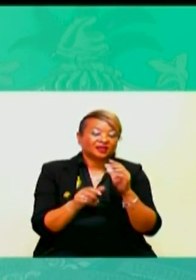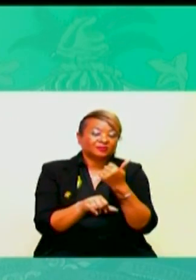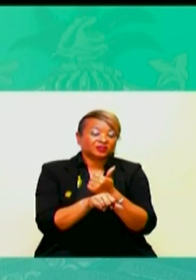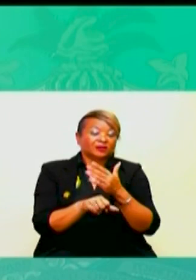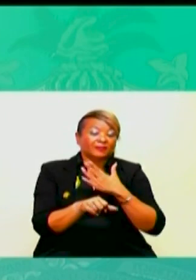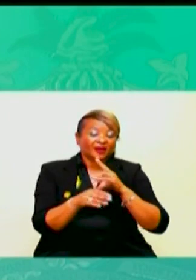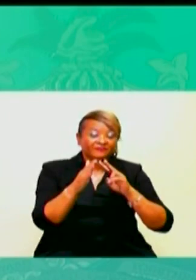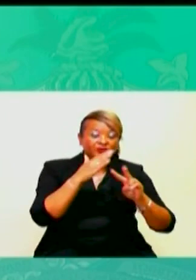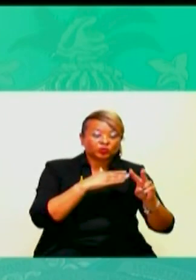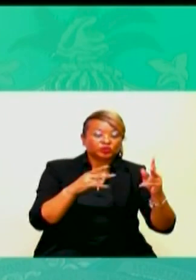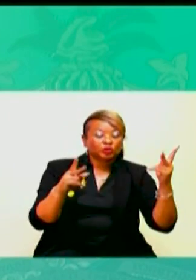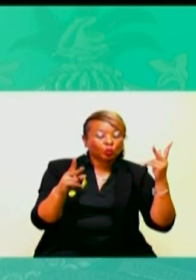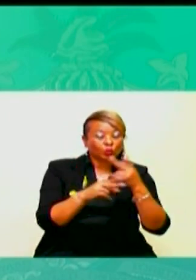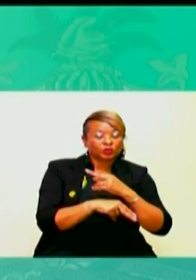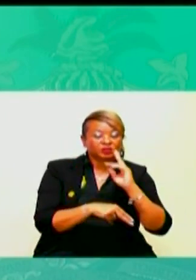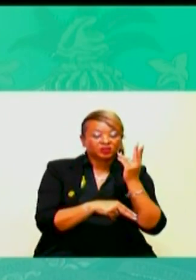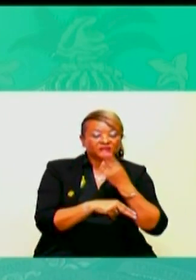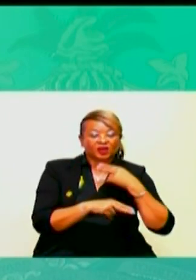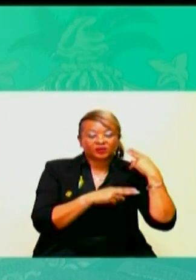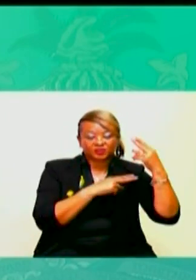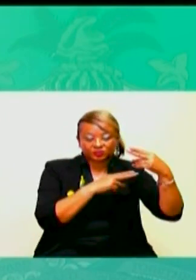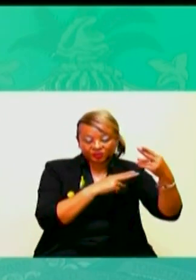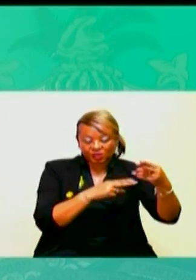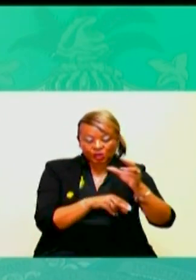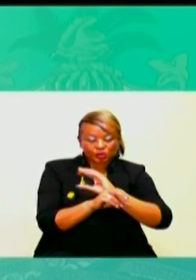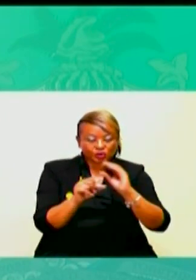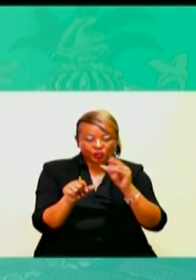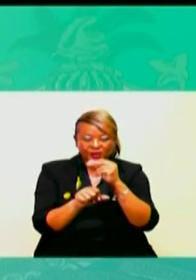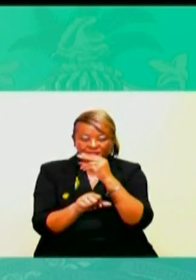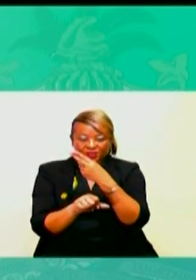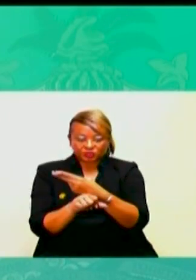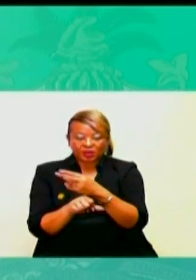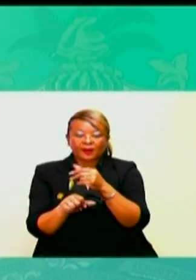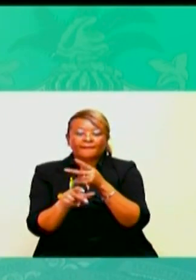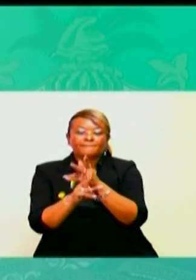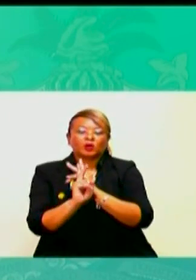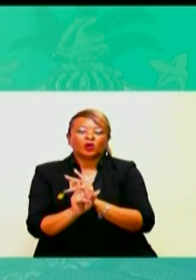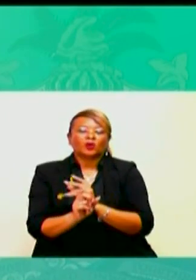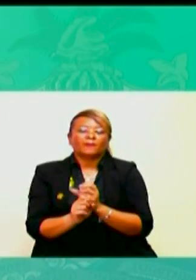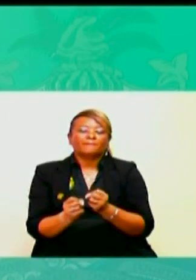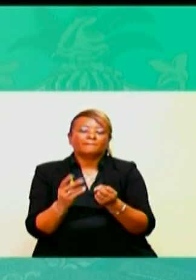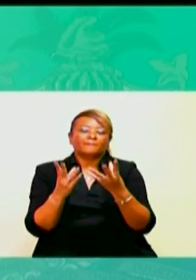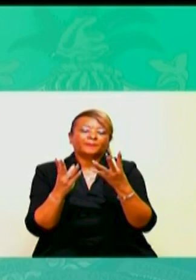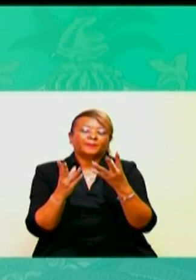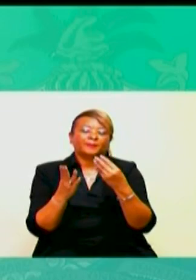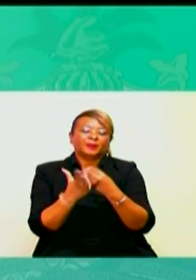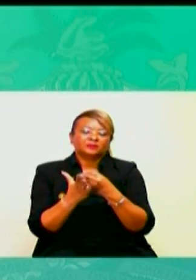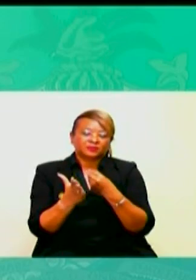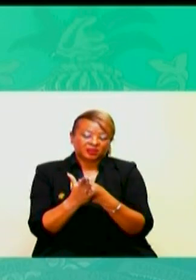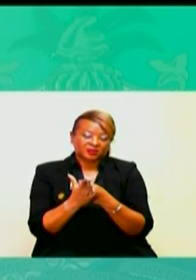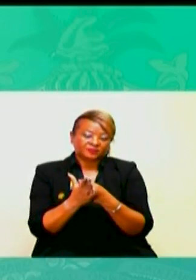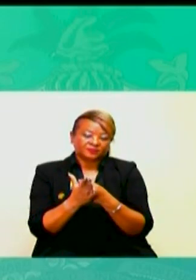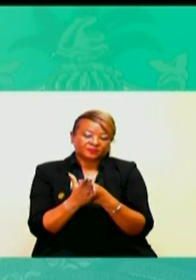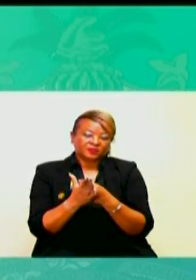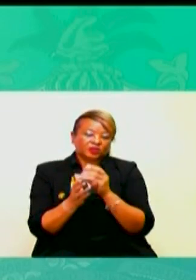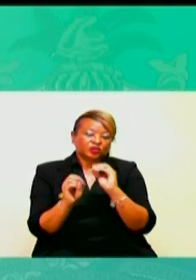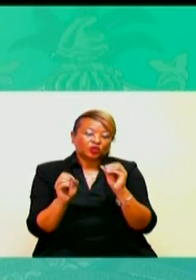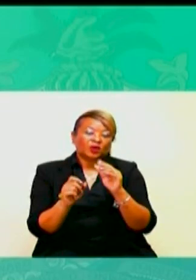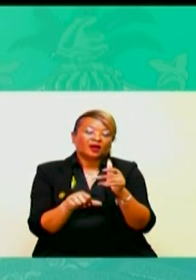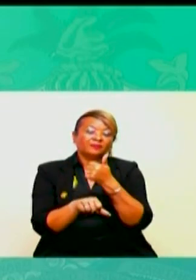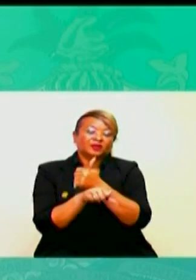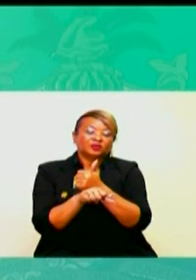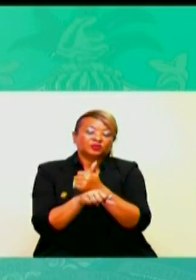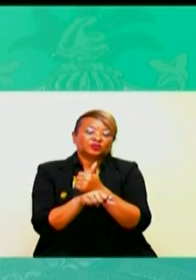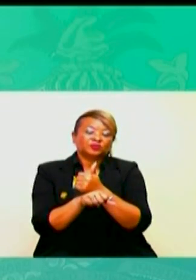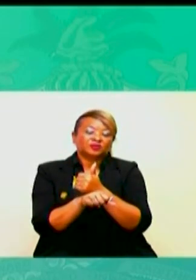view, was the worst in our history. No administration borrowed more money for a four-year period, and no administration was